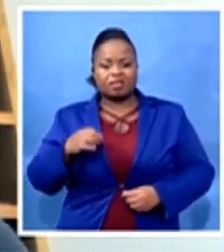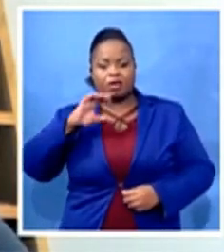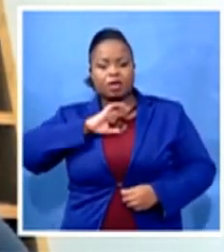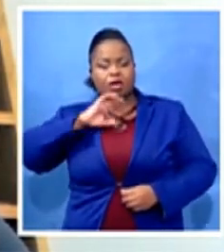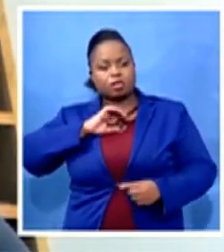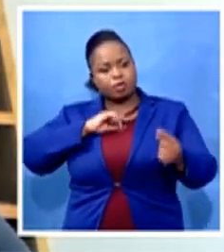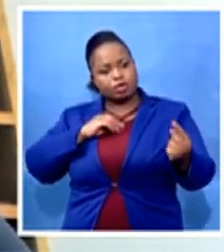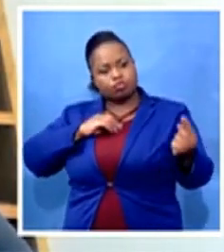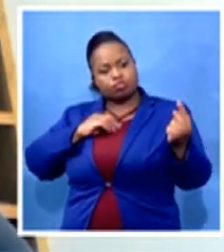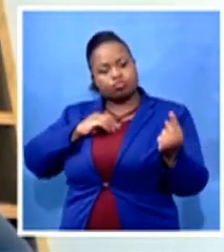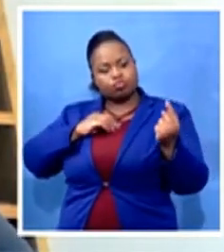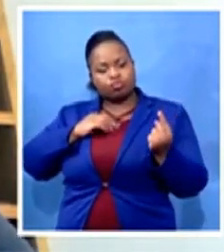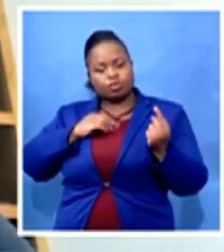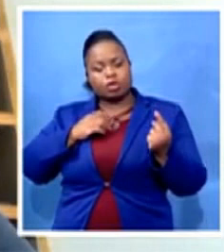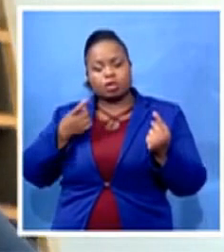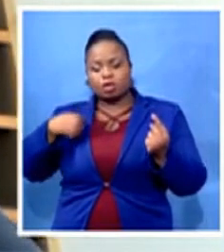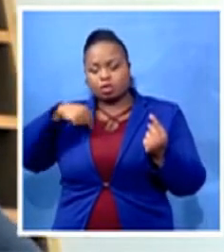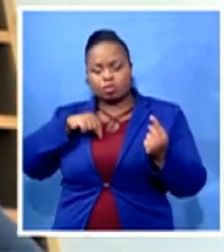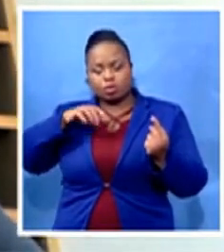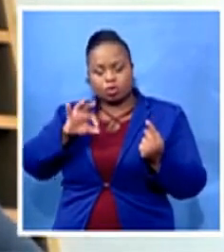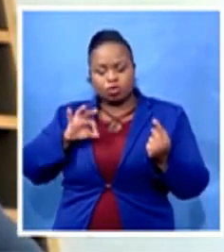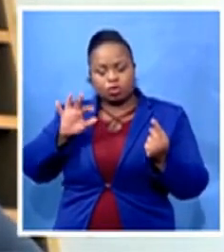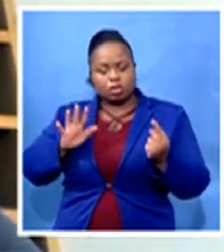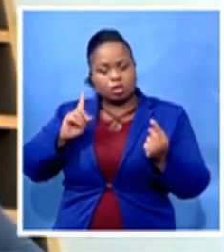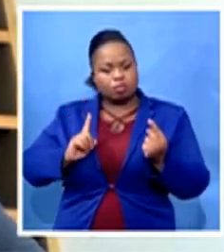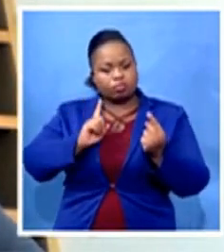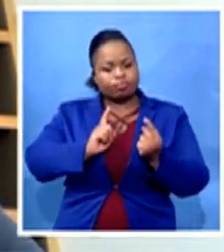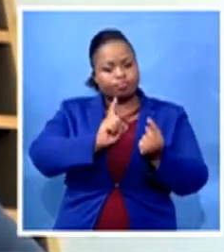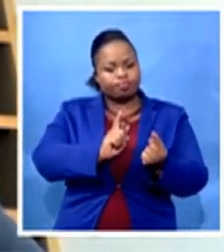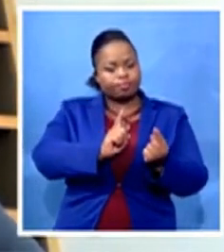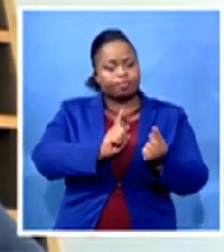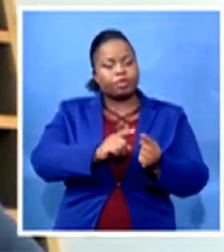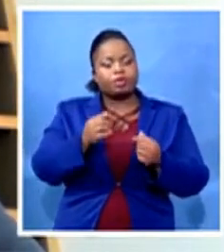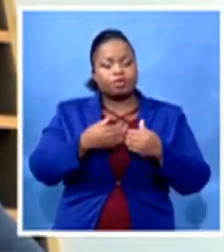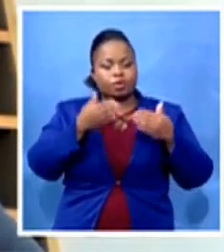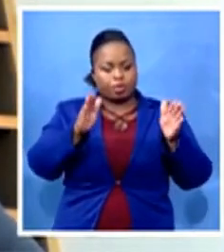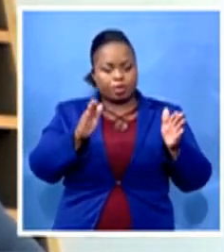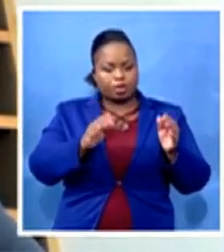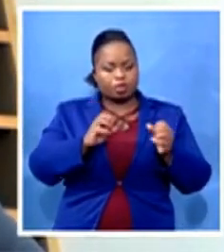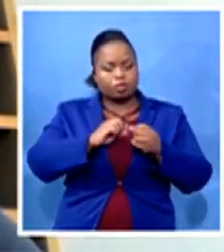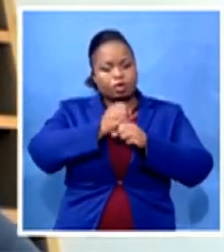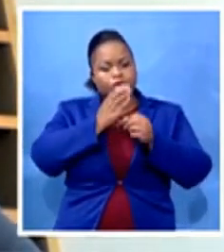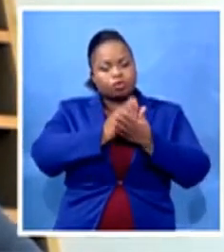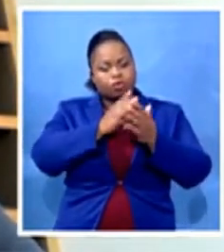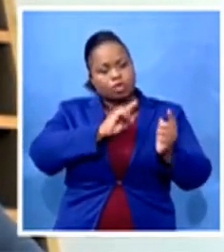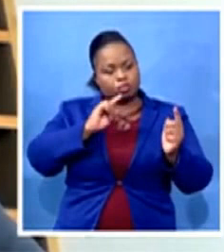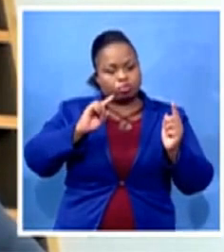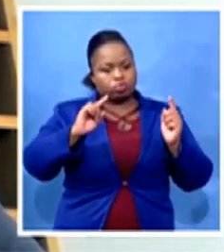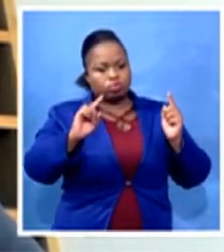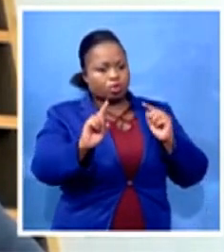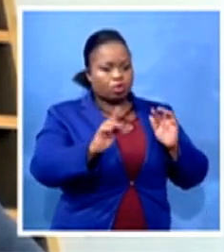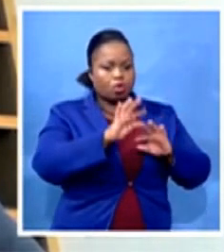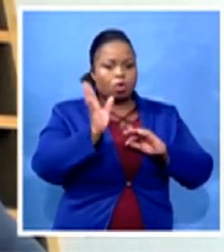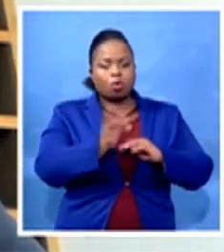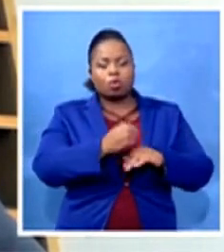and opens the gate. But we will also try to make sure that everyone is safe. But it is important that our